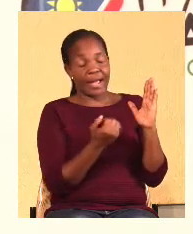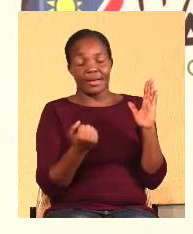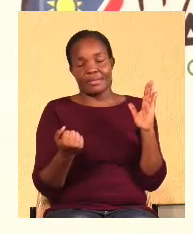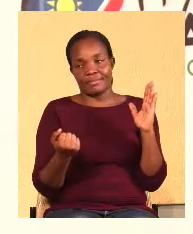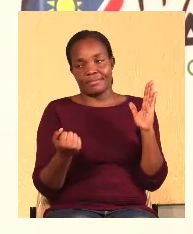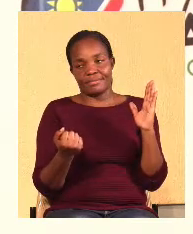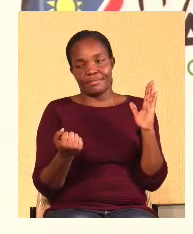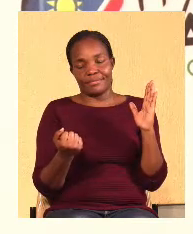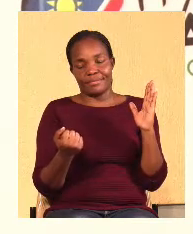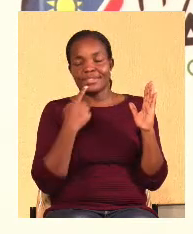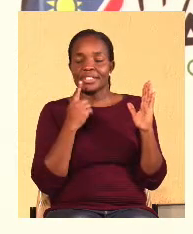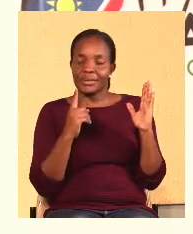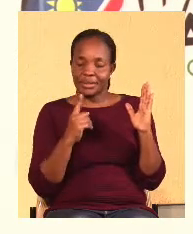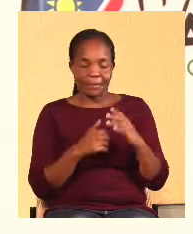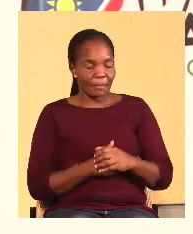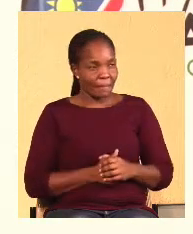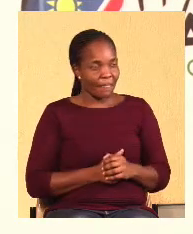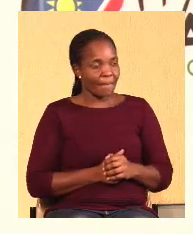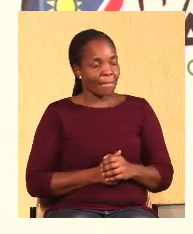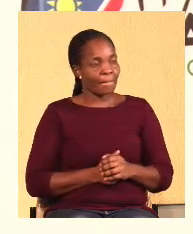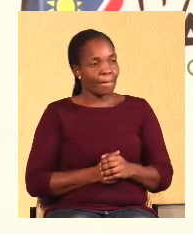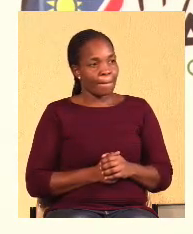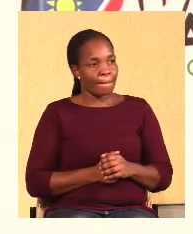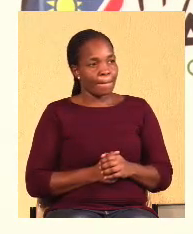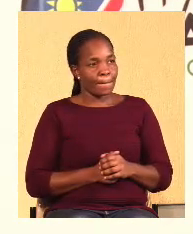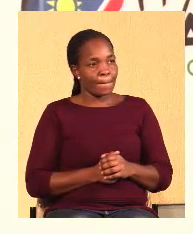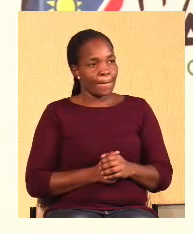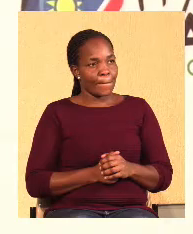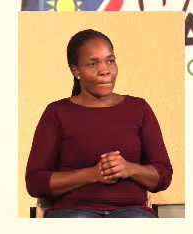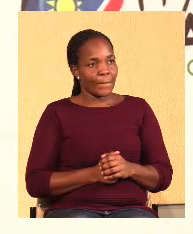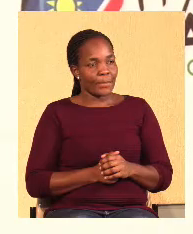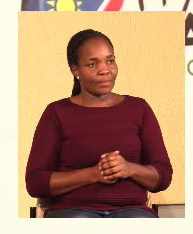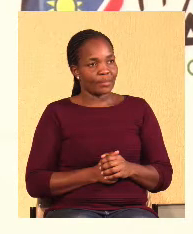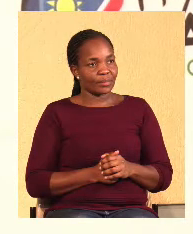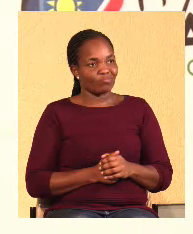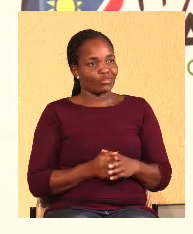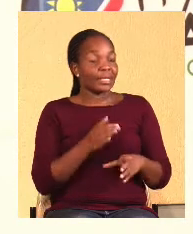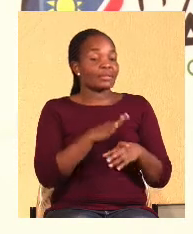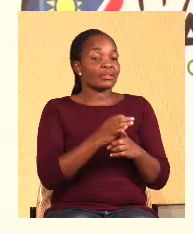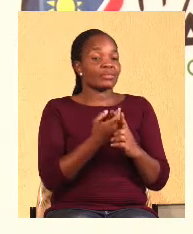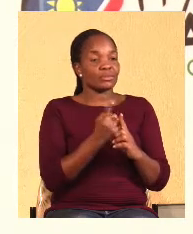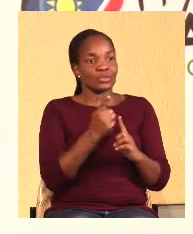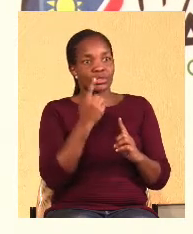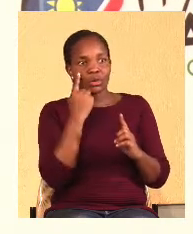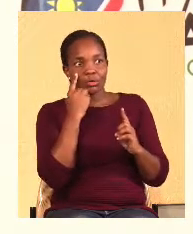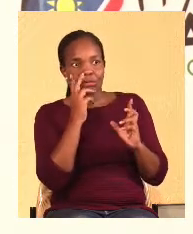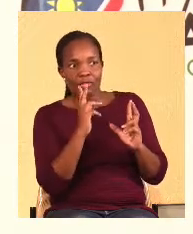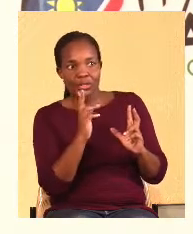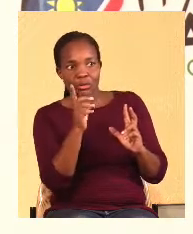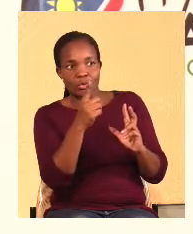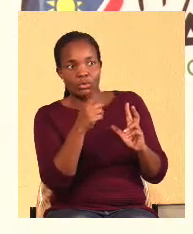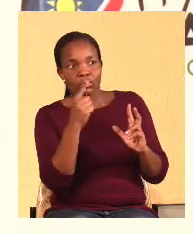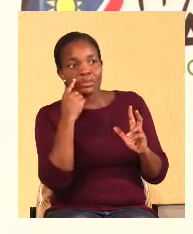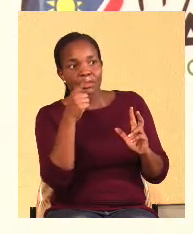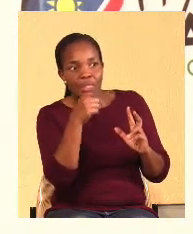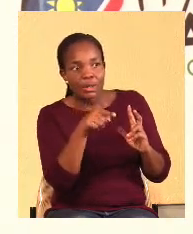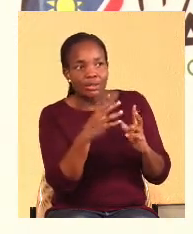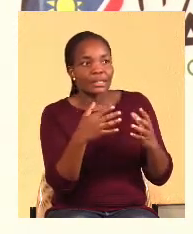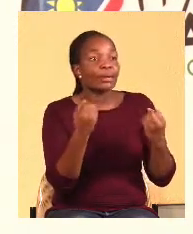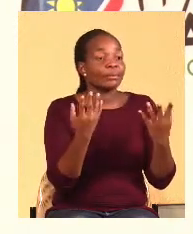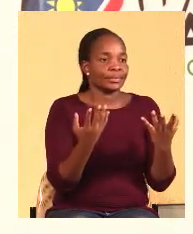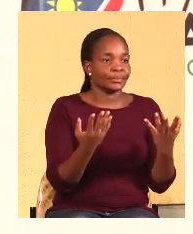And it is our feeling that the number that is stipulated are quite reasonable. Mm. However, what